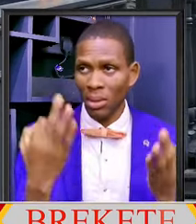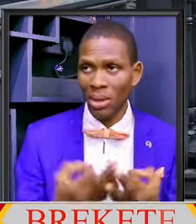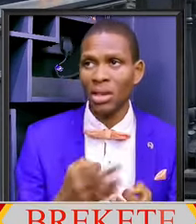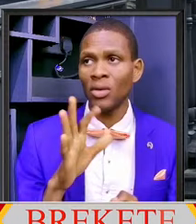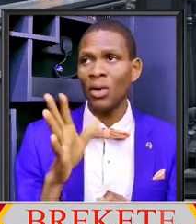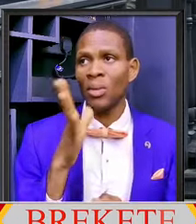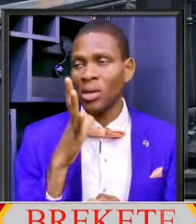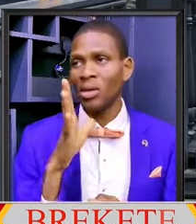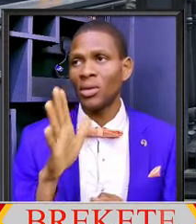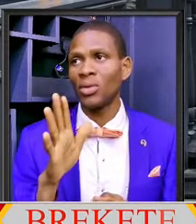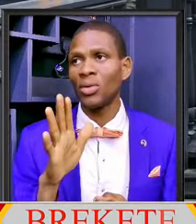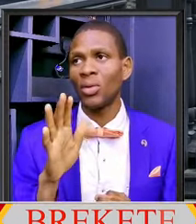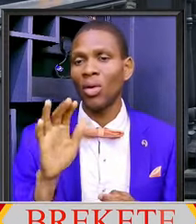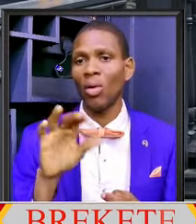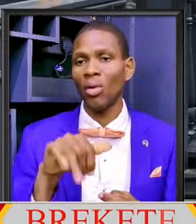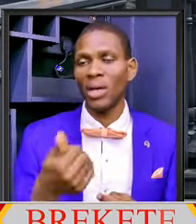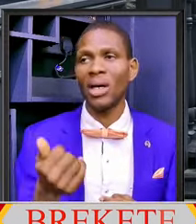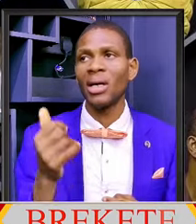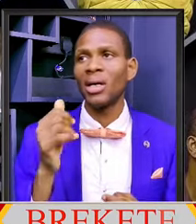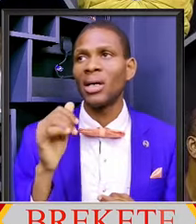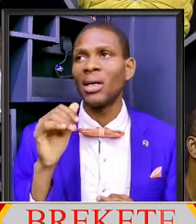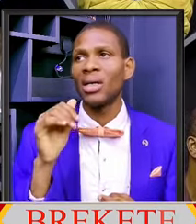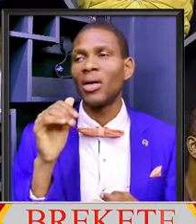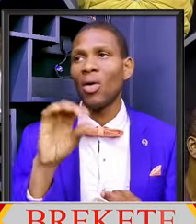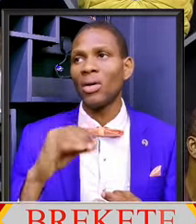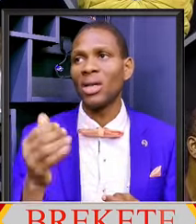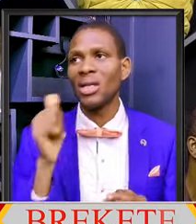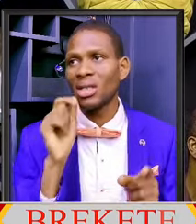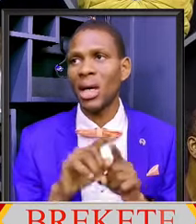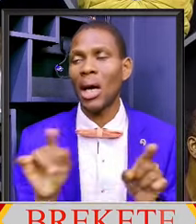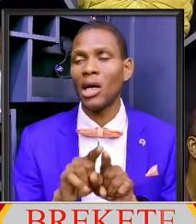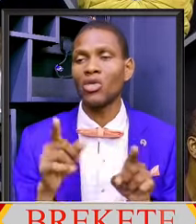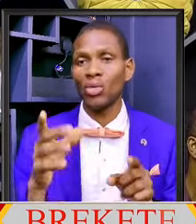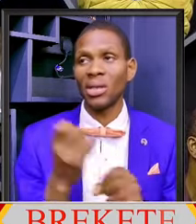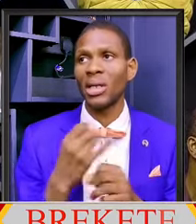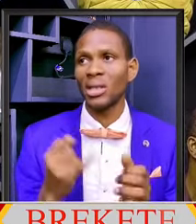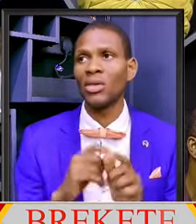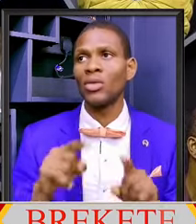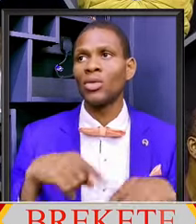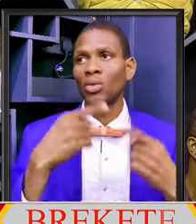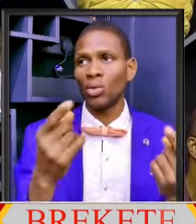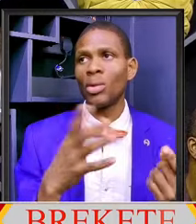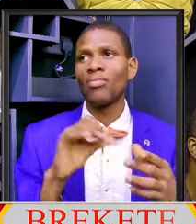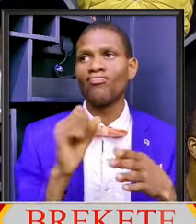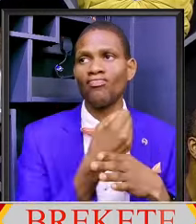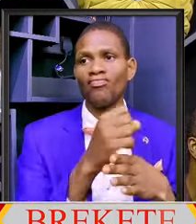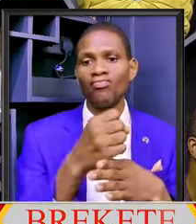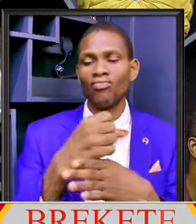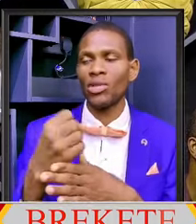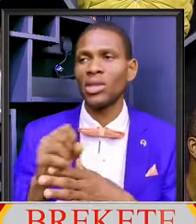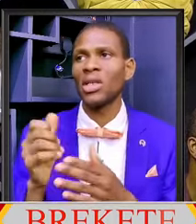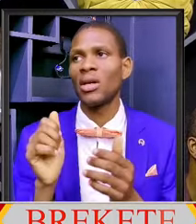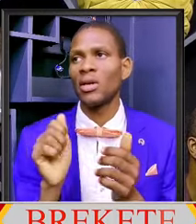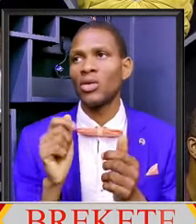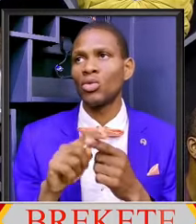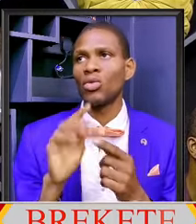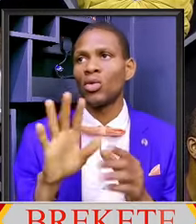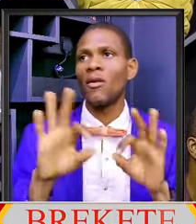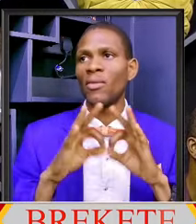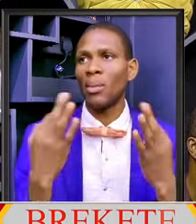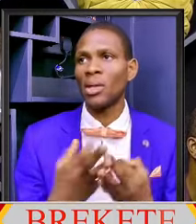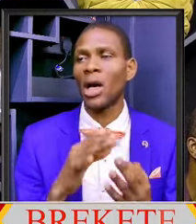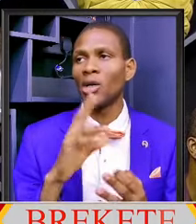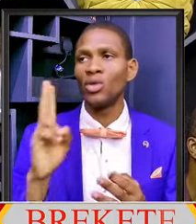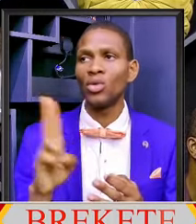mother, your other siblings. Mm-hmm. Please, as you get it generously, go and be generous to your mm-hmm. to your family. So,